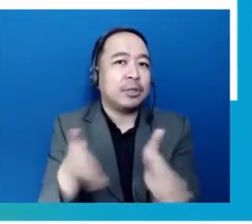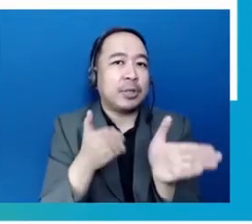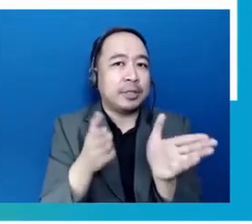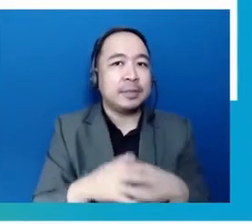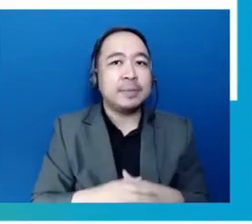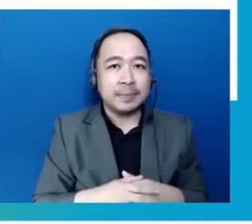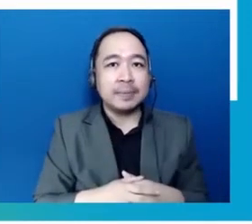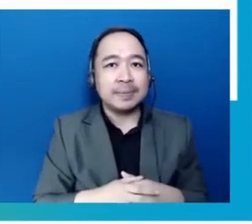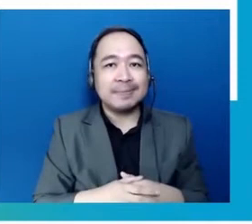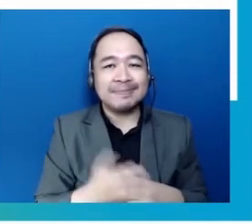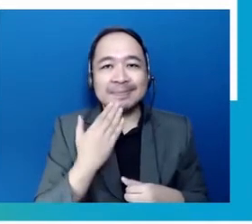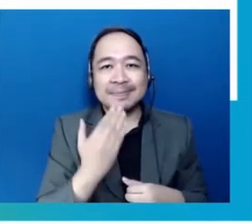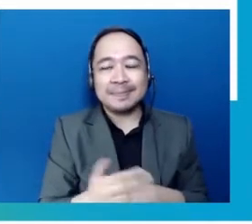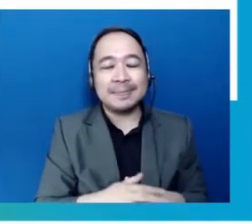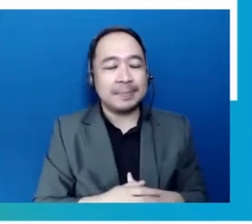Okay.